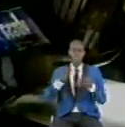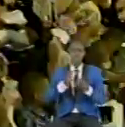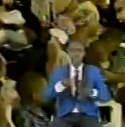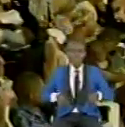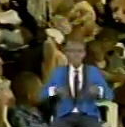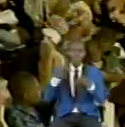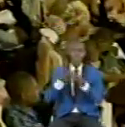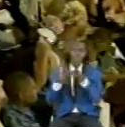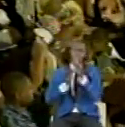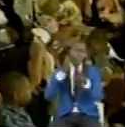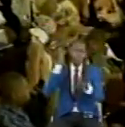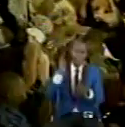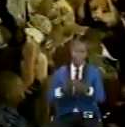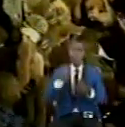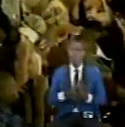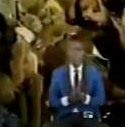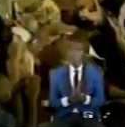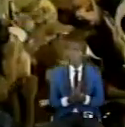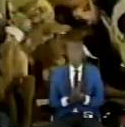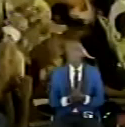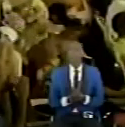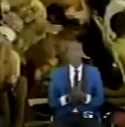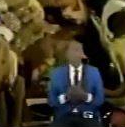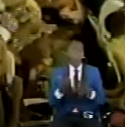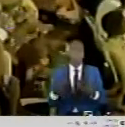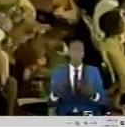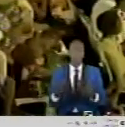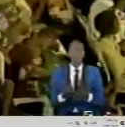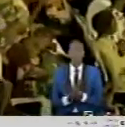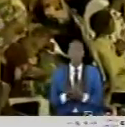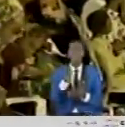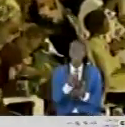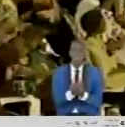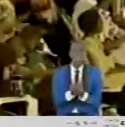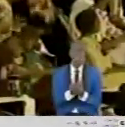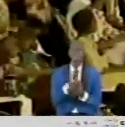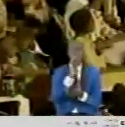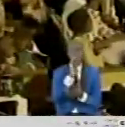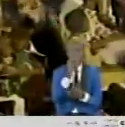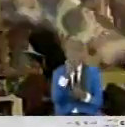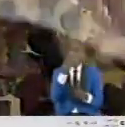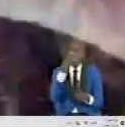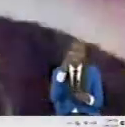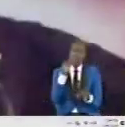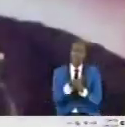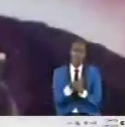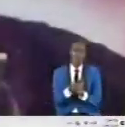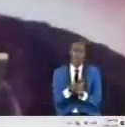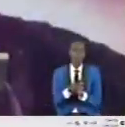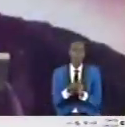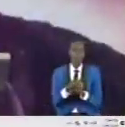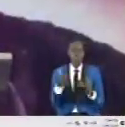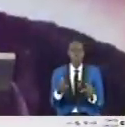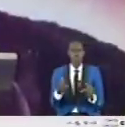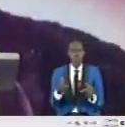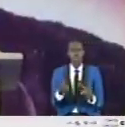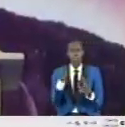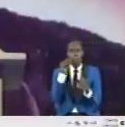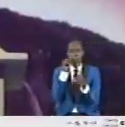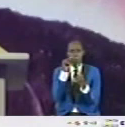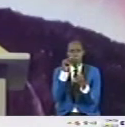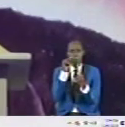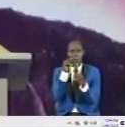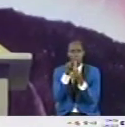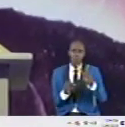Jesus name now that is the promise let me go to a point number two now Point number